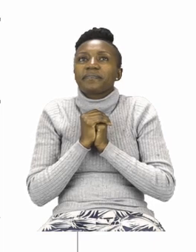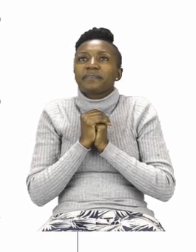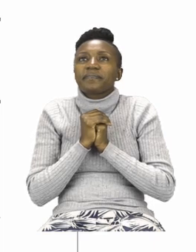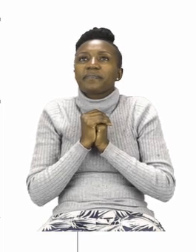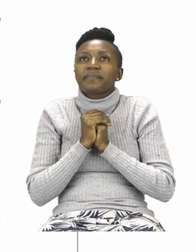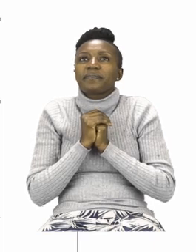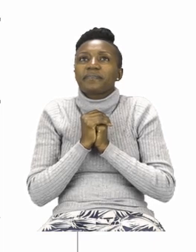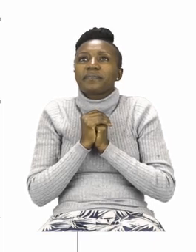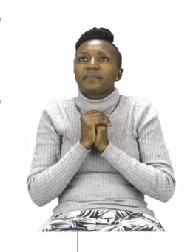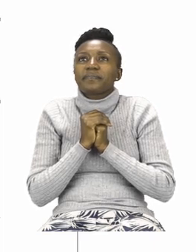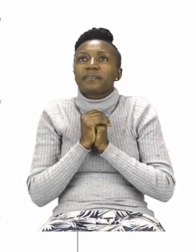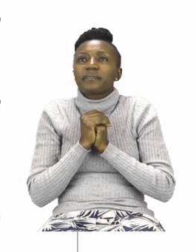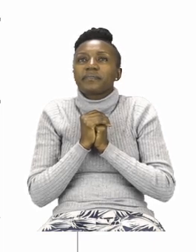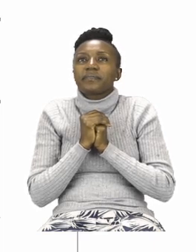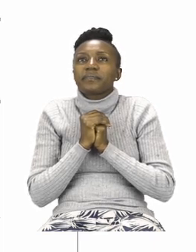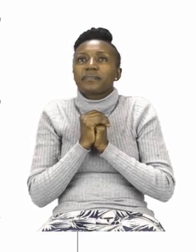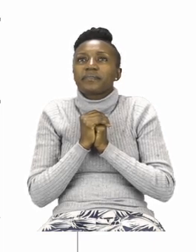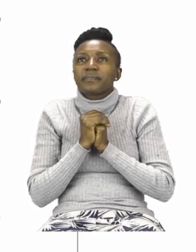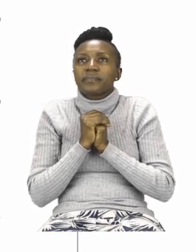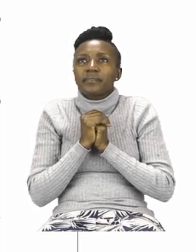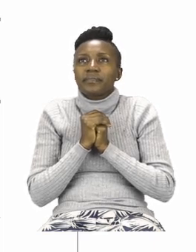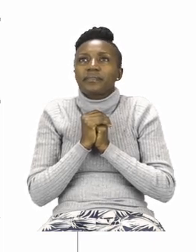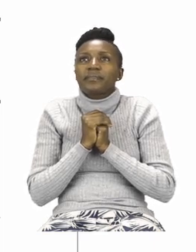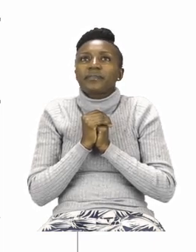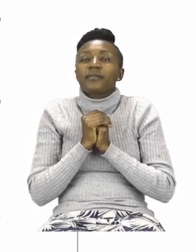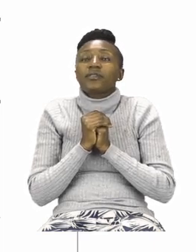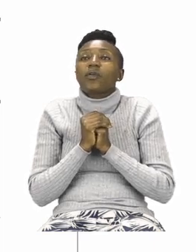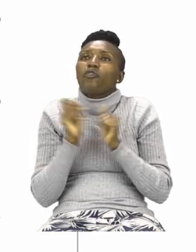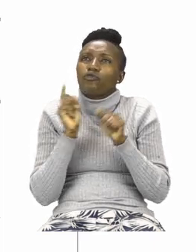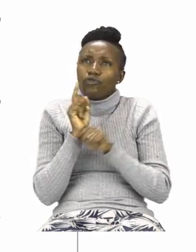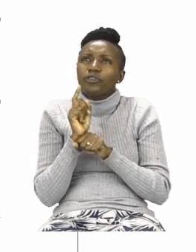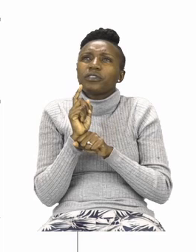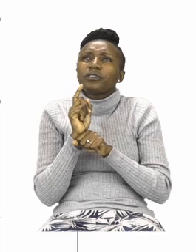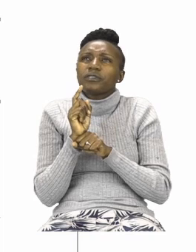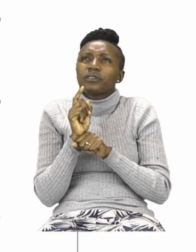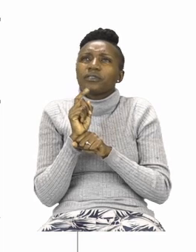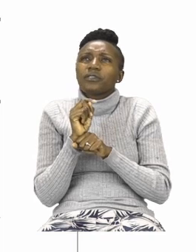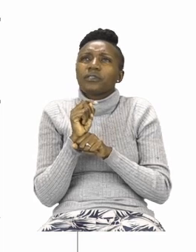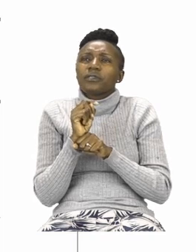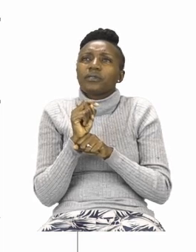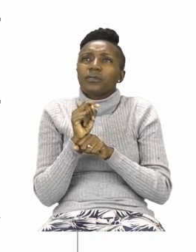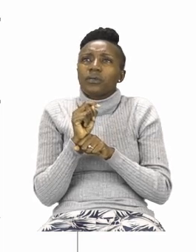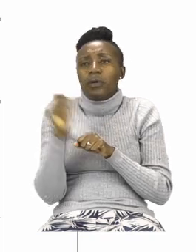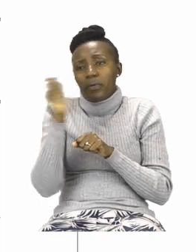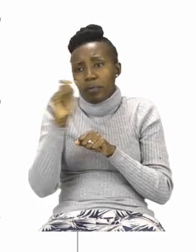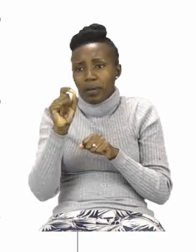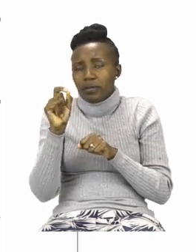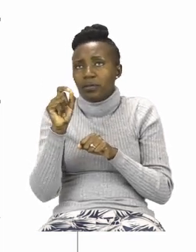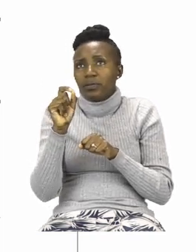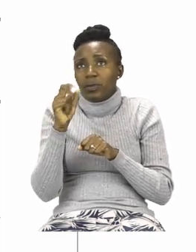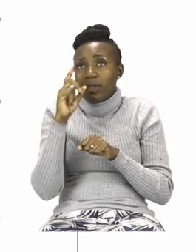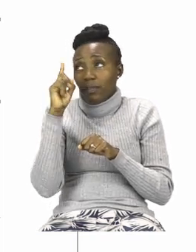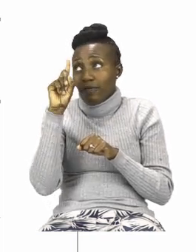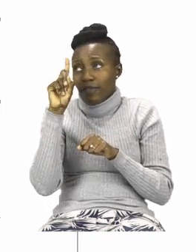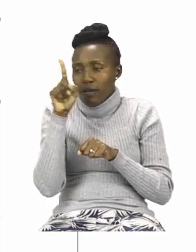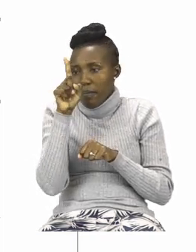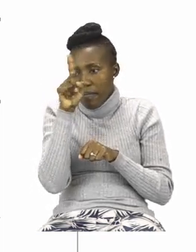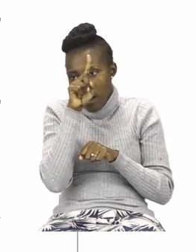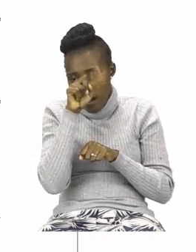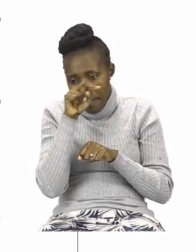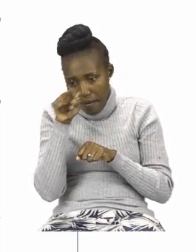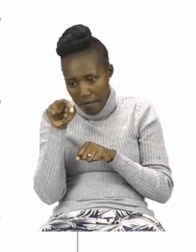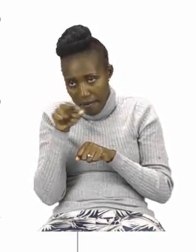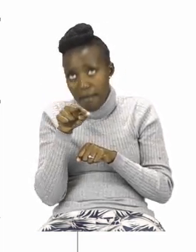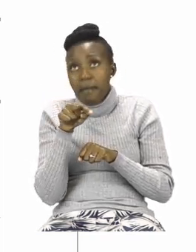sure you do it first with your finger 3 times before you write it with your